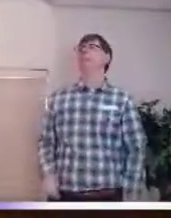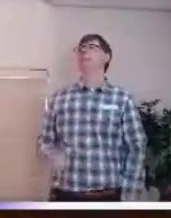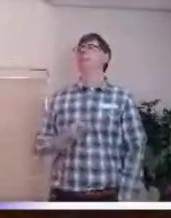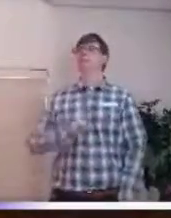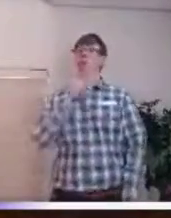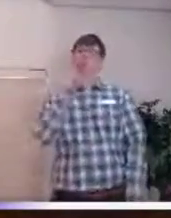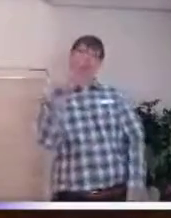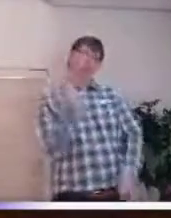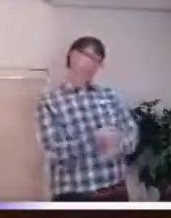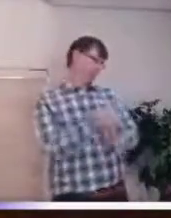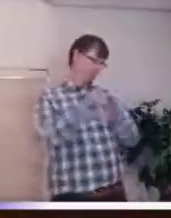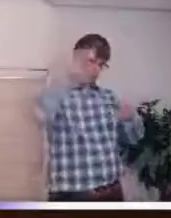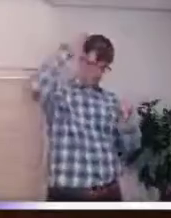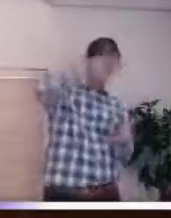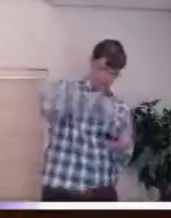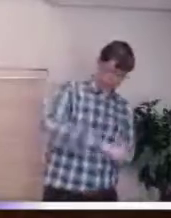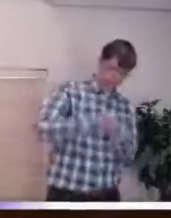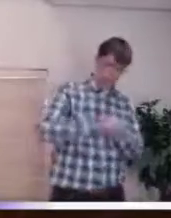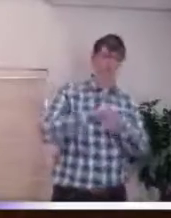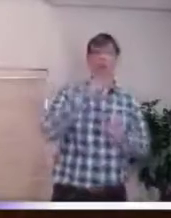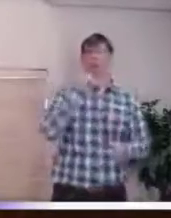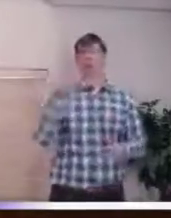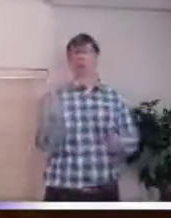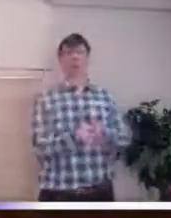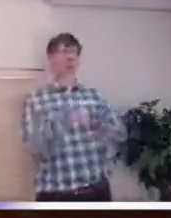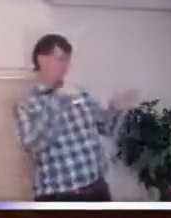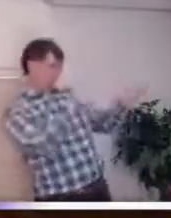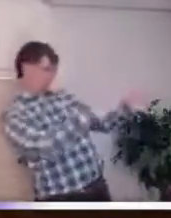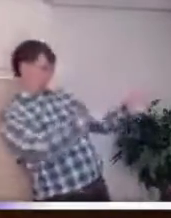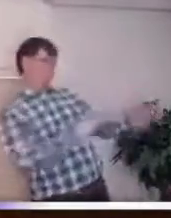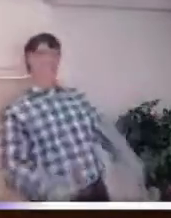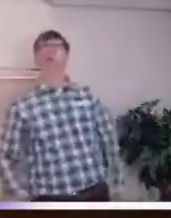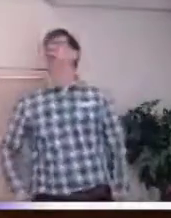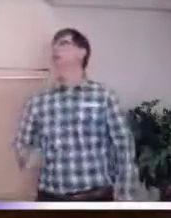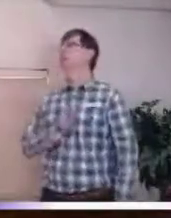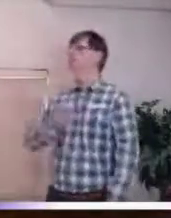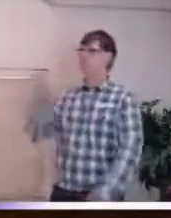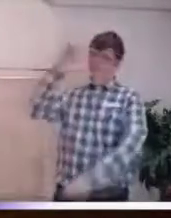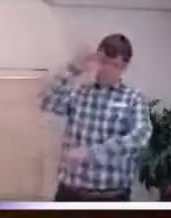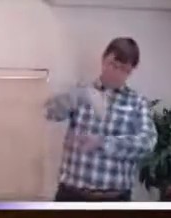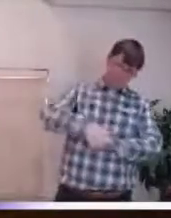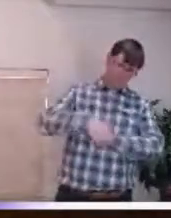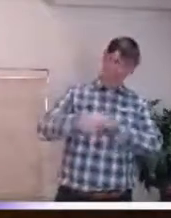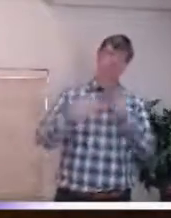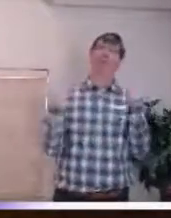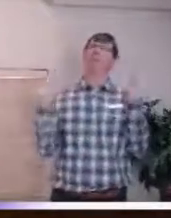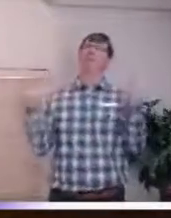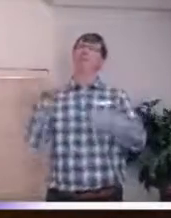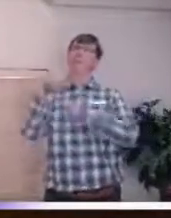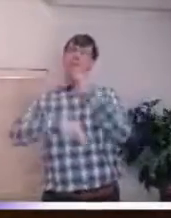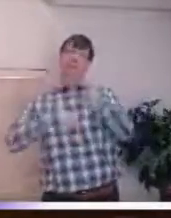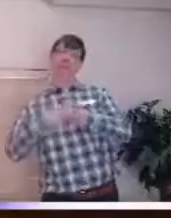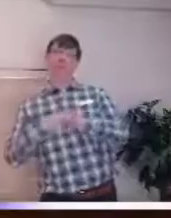who didn't believe that they were going to be where they were. I have sat with many people who